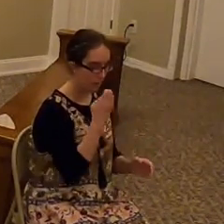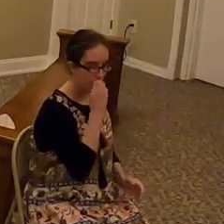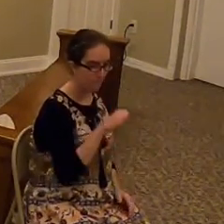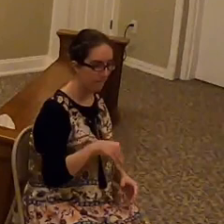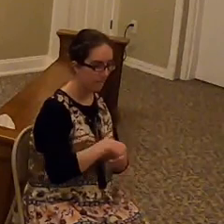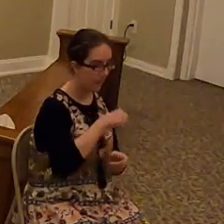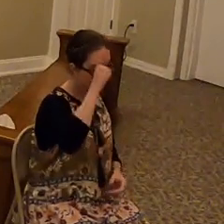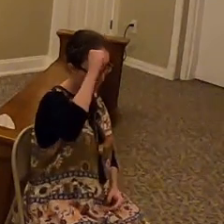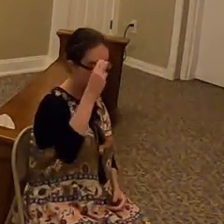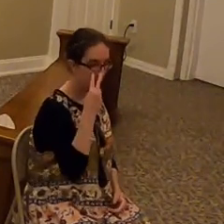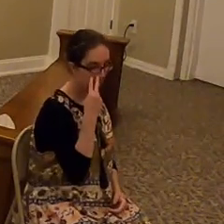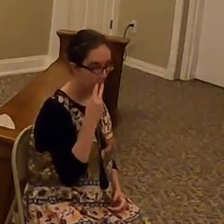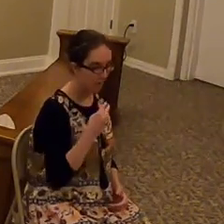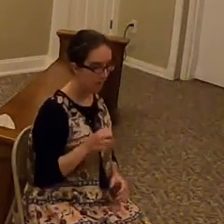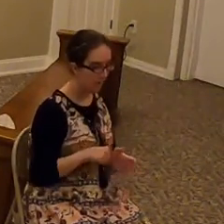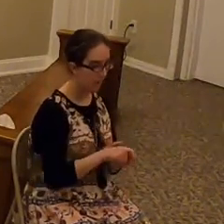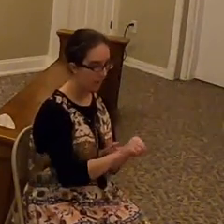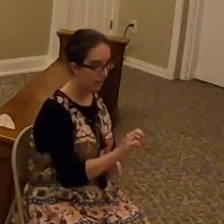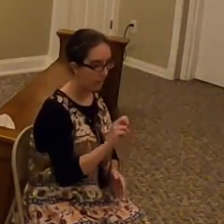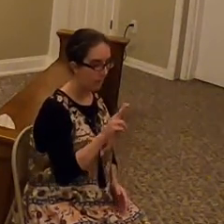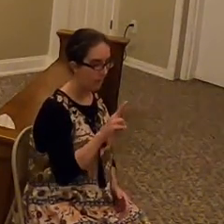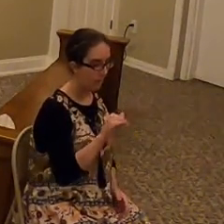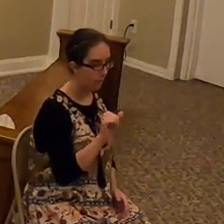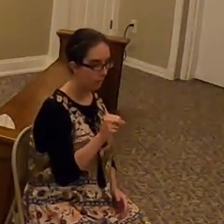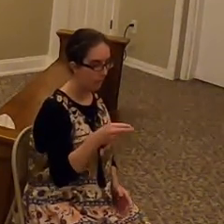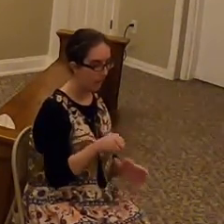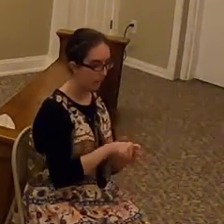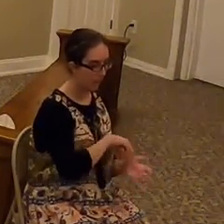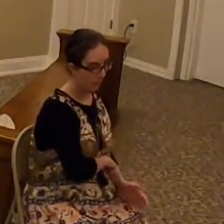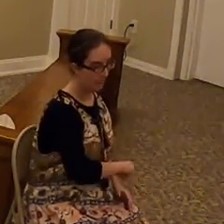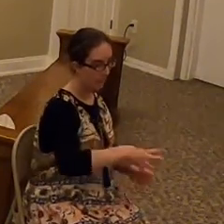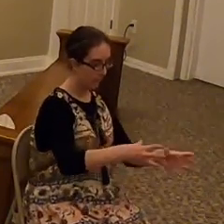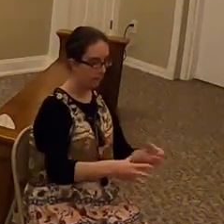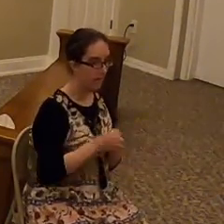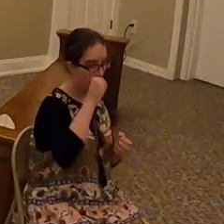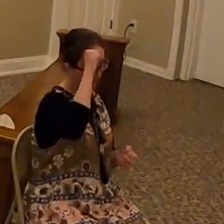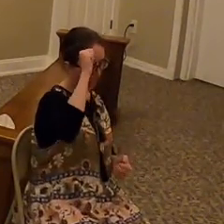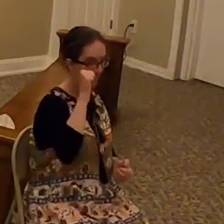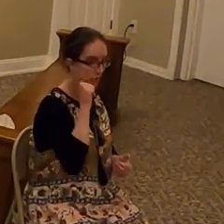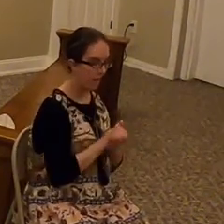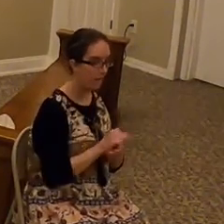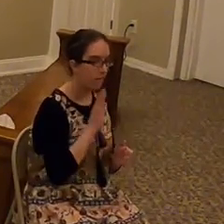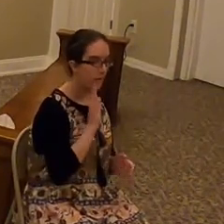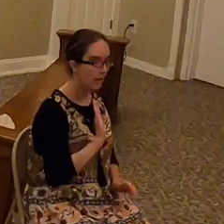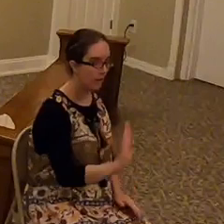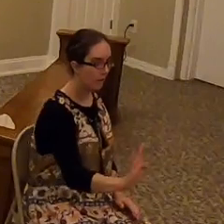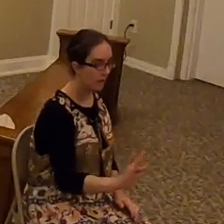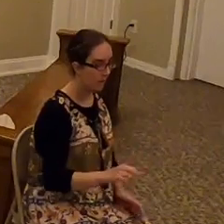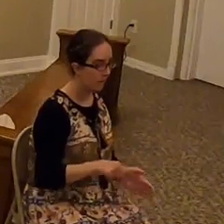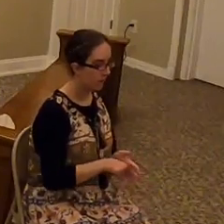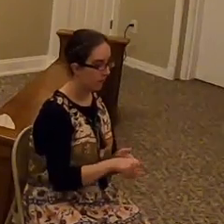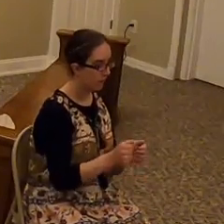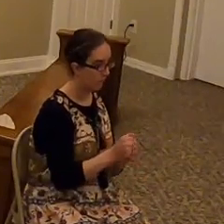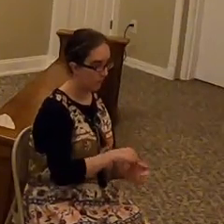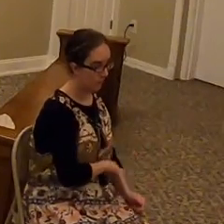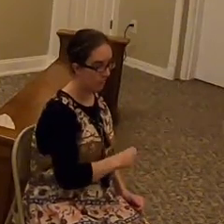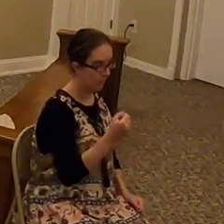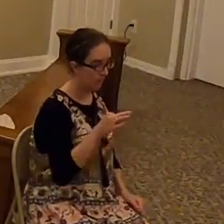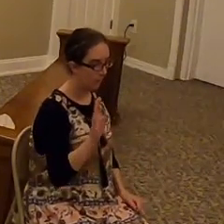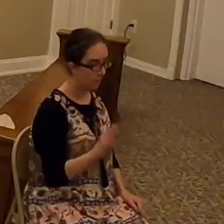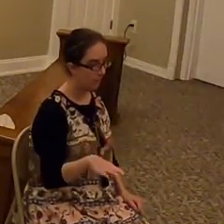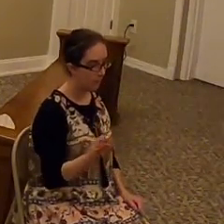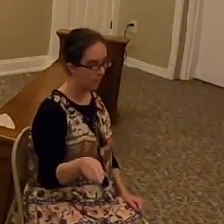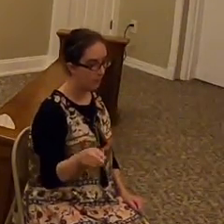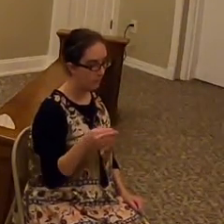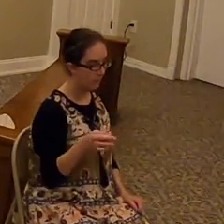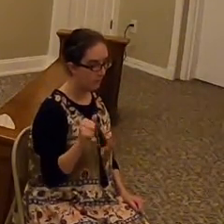evil in his sight? Thou hast killed Uriah the Hittite with a sword, and hast taken his wife to be thy wife, and hast slain him with a sword of the children